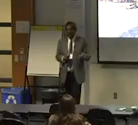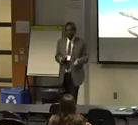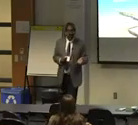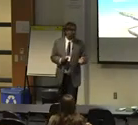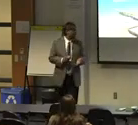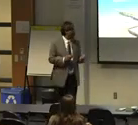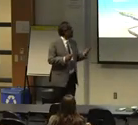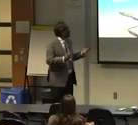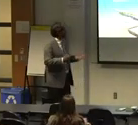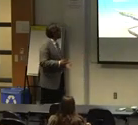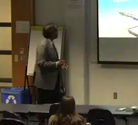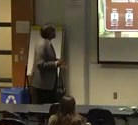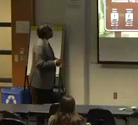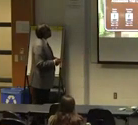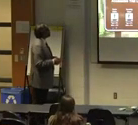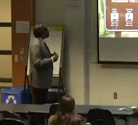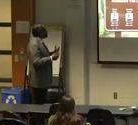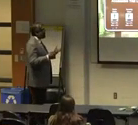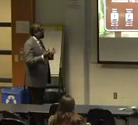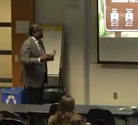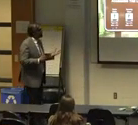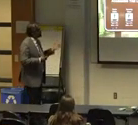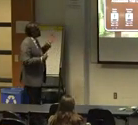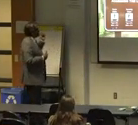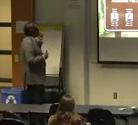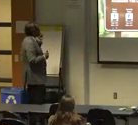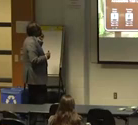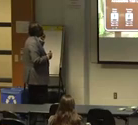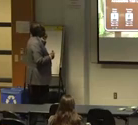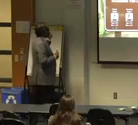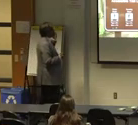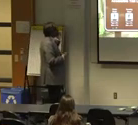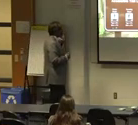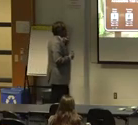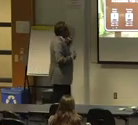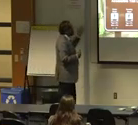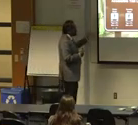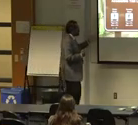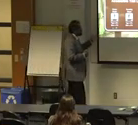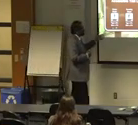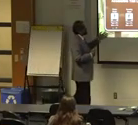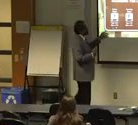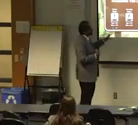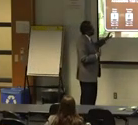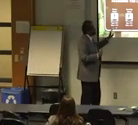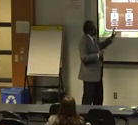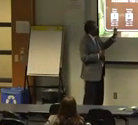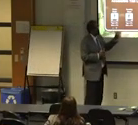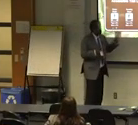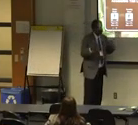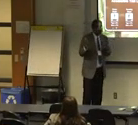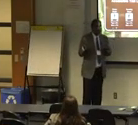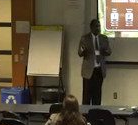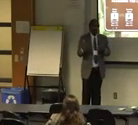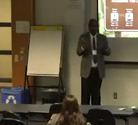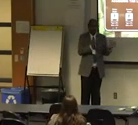of a beach, getting in and out of the water. There are all of these solutions. Giving people information. Lucy talked a little bit about